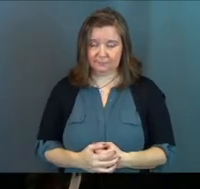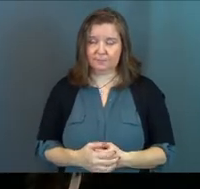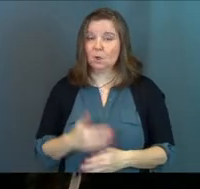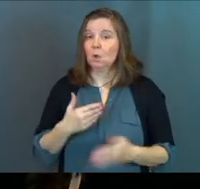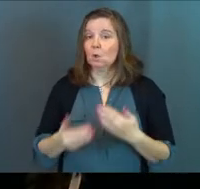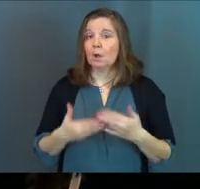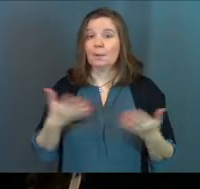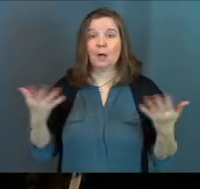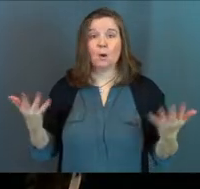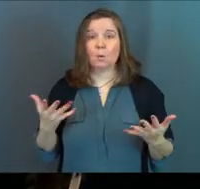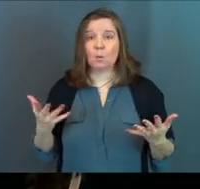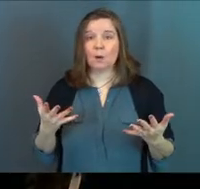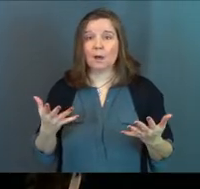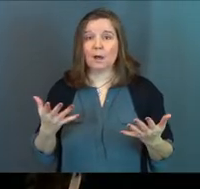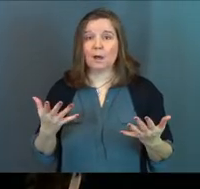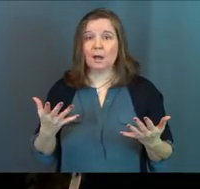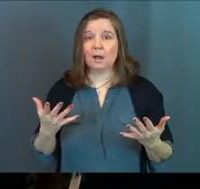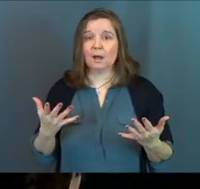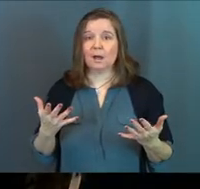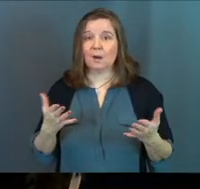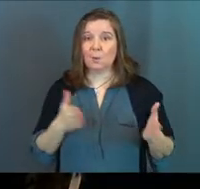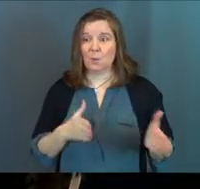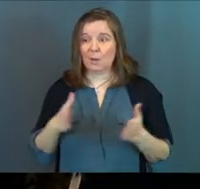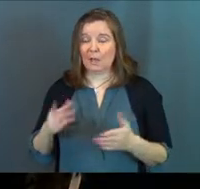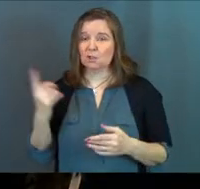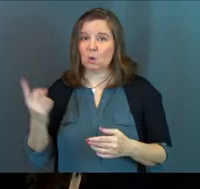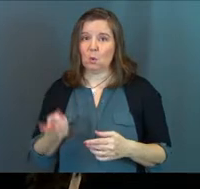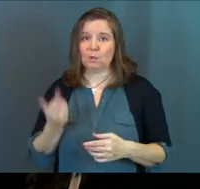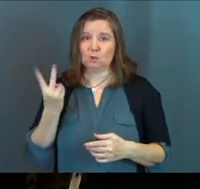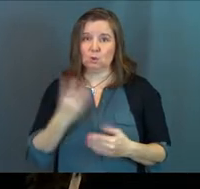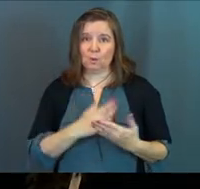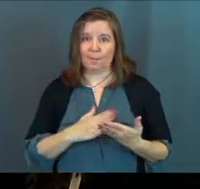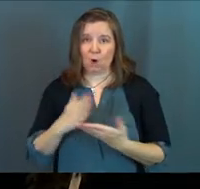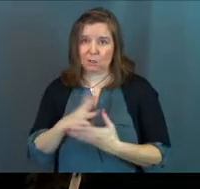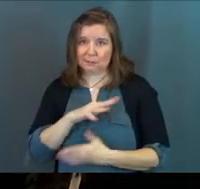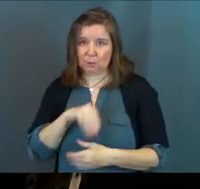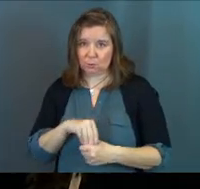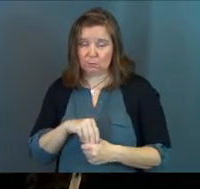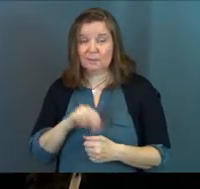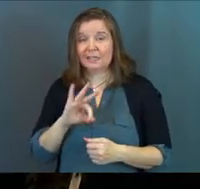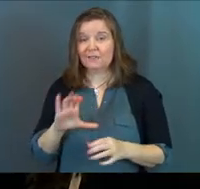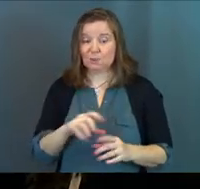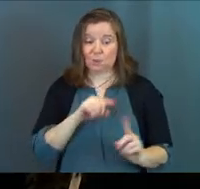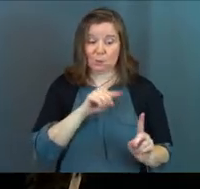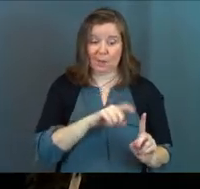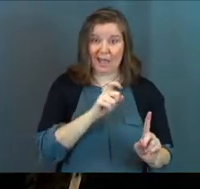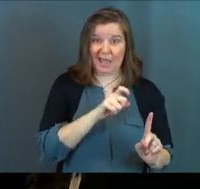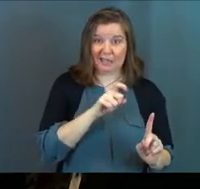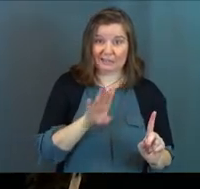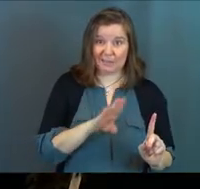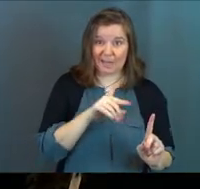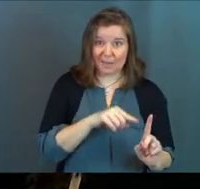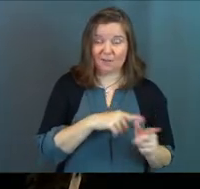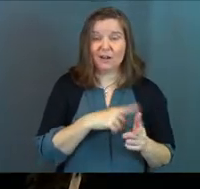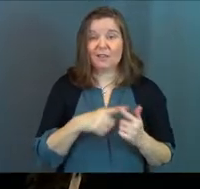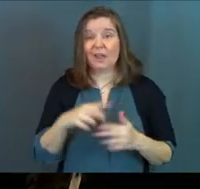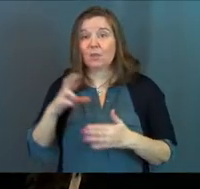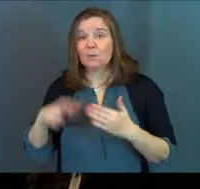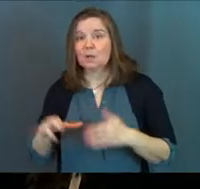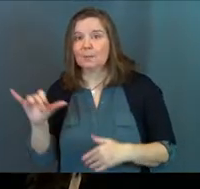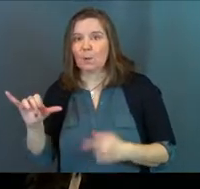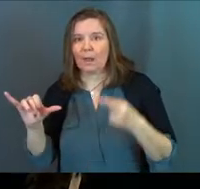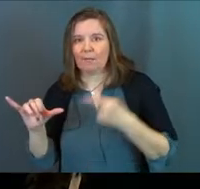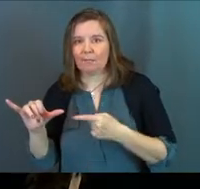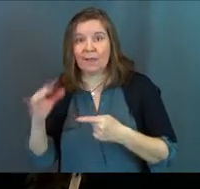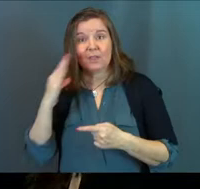No matter what way you're choosing, it's always a two-part warning. If you do X, then Y will happen. And they should